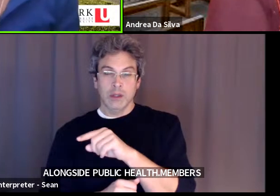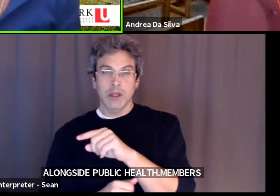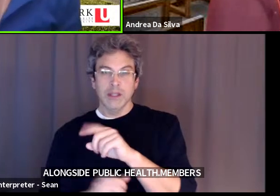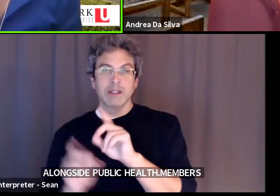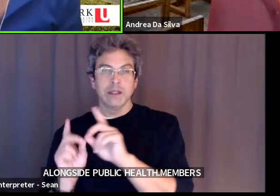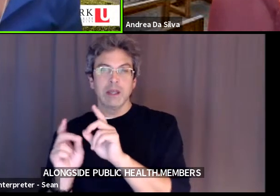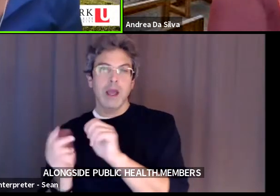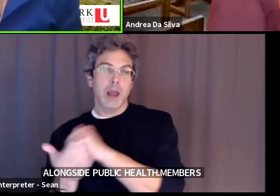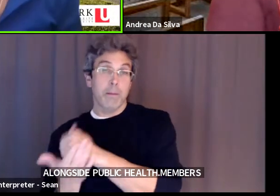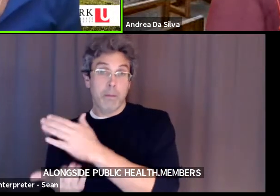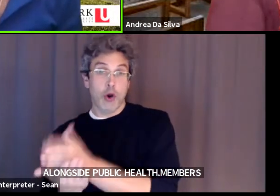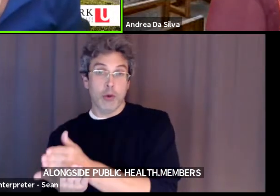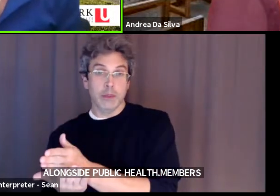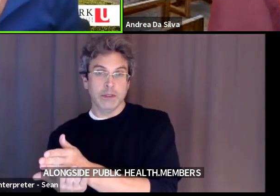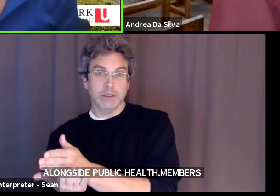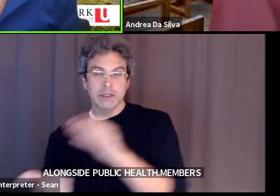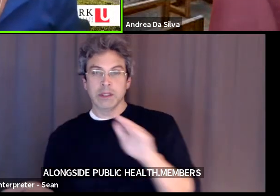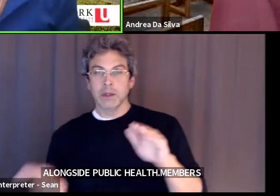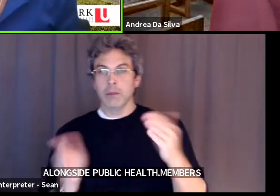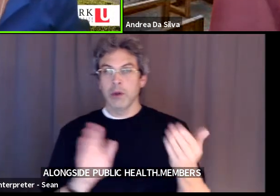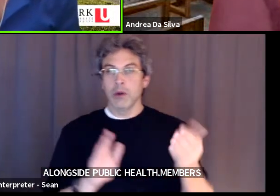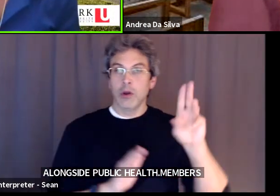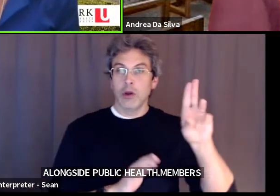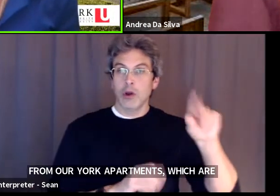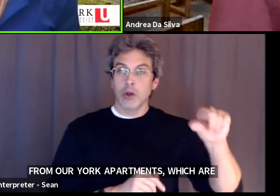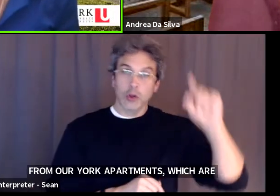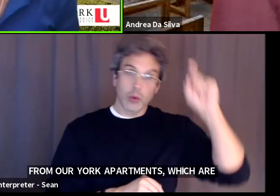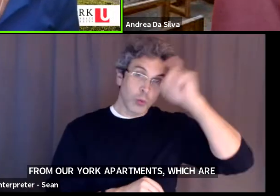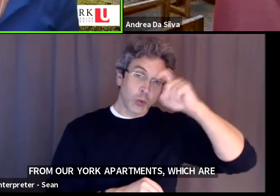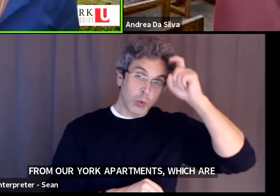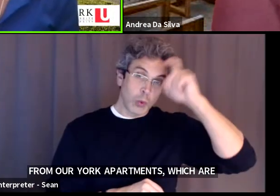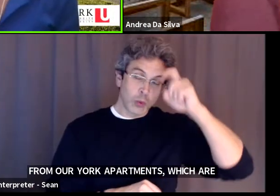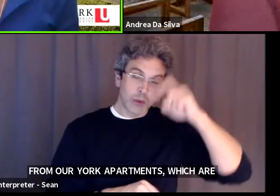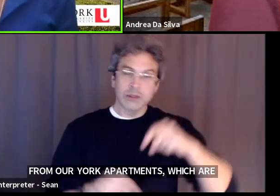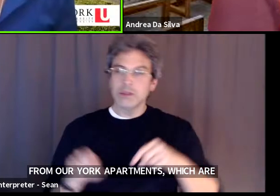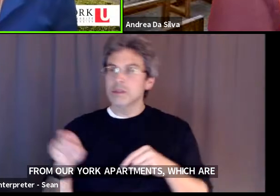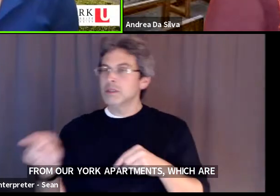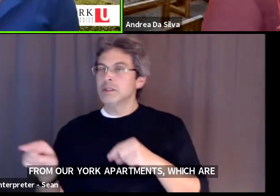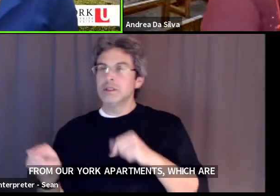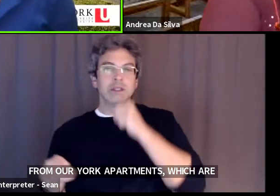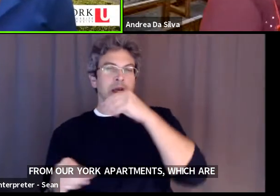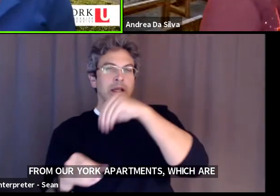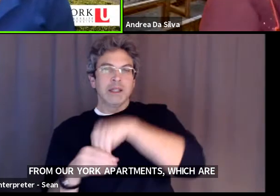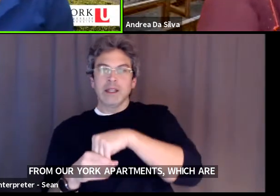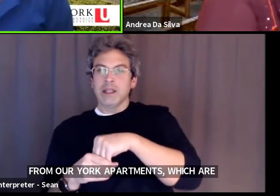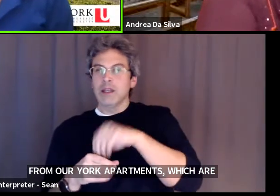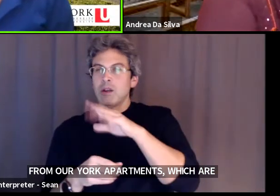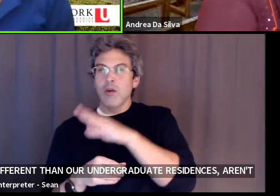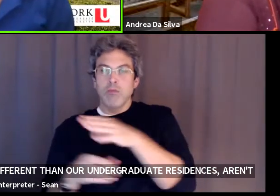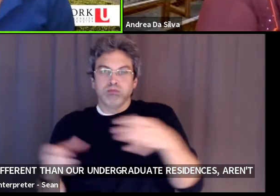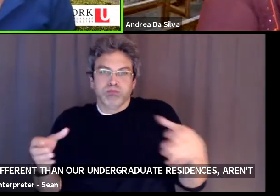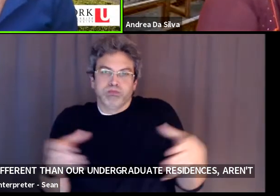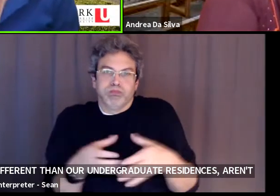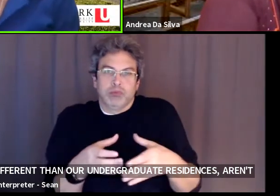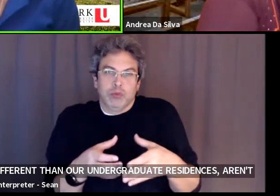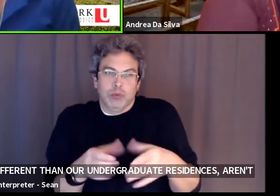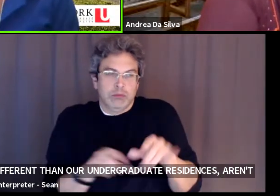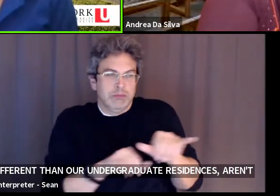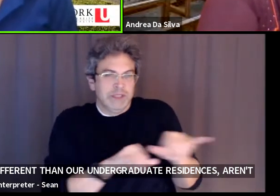residences, aren't in what's called congregate housing. However, we ask that you